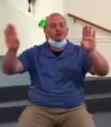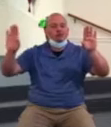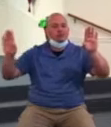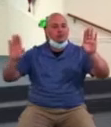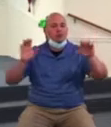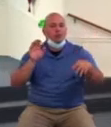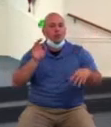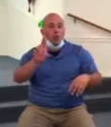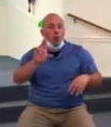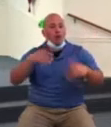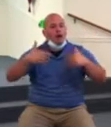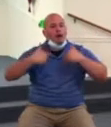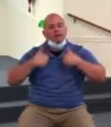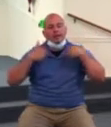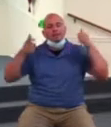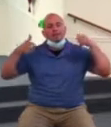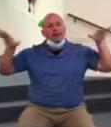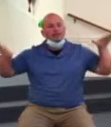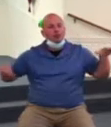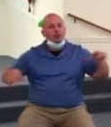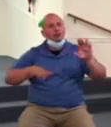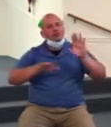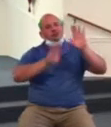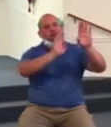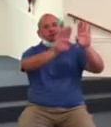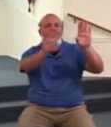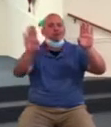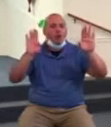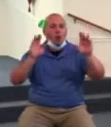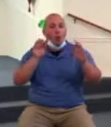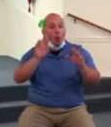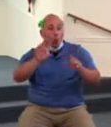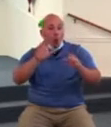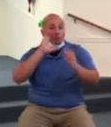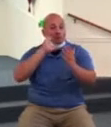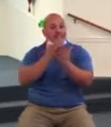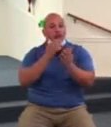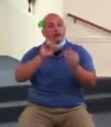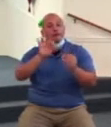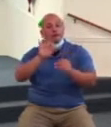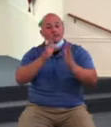of angels or of Jesus up on your wall?